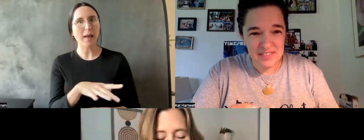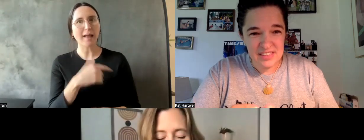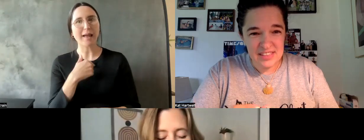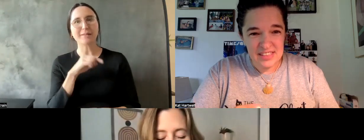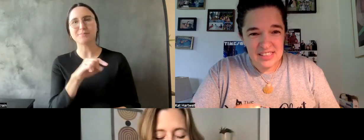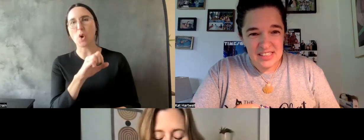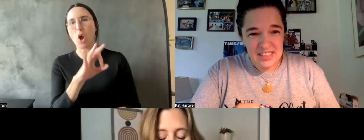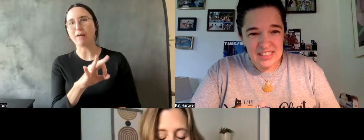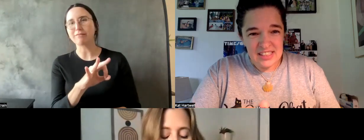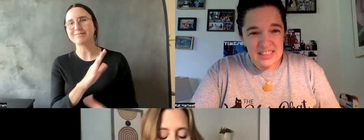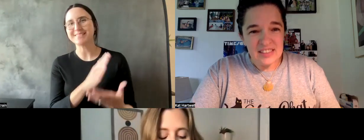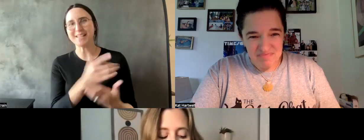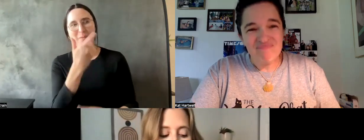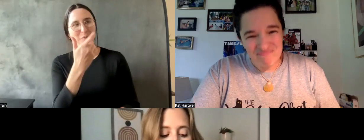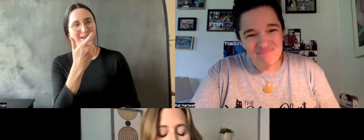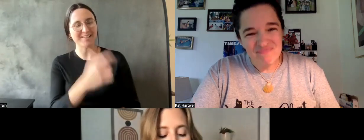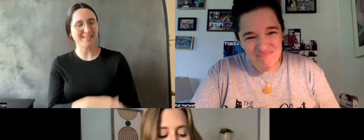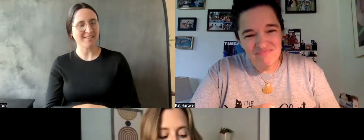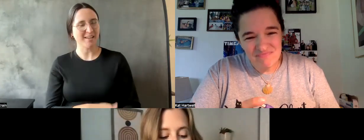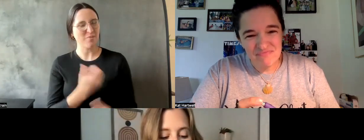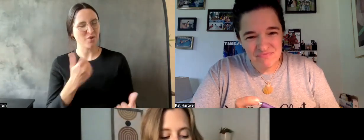I've just turned off, and I'm like, I can't do it.